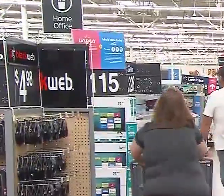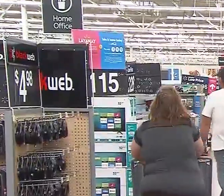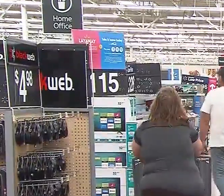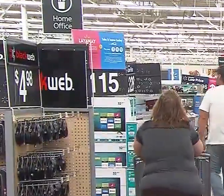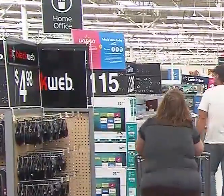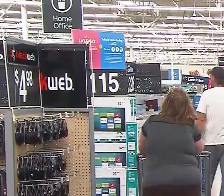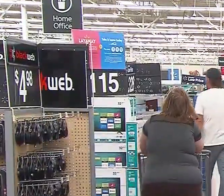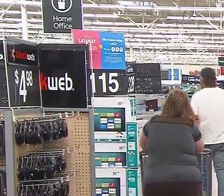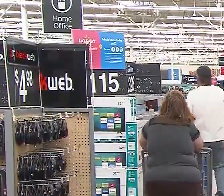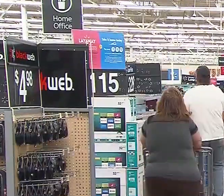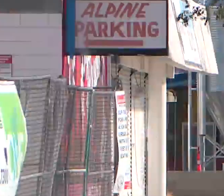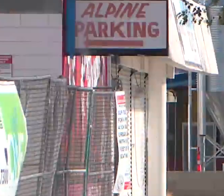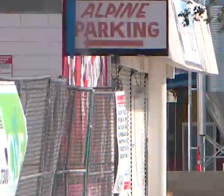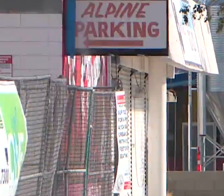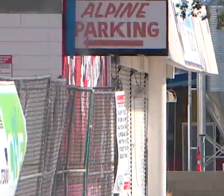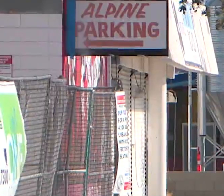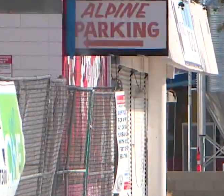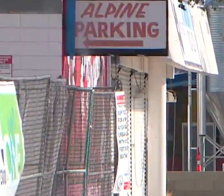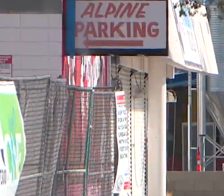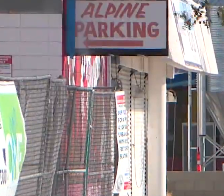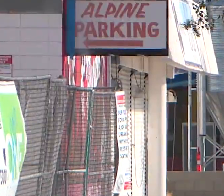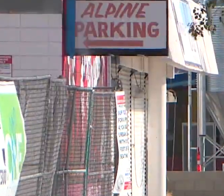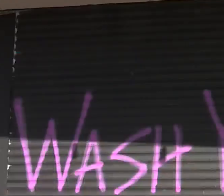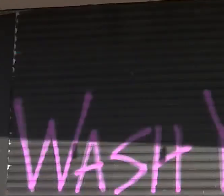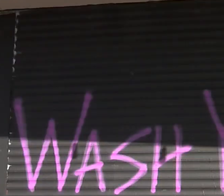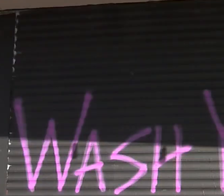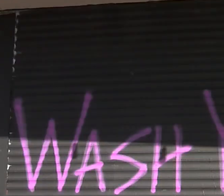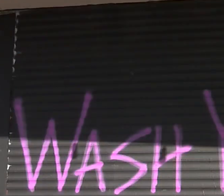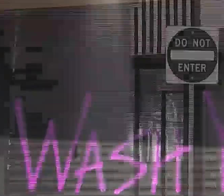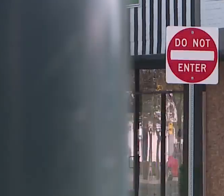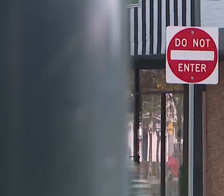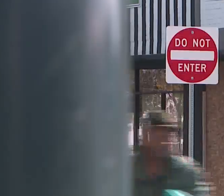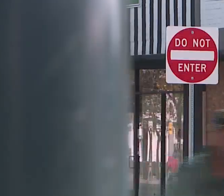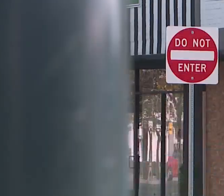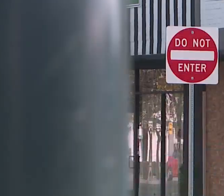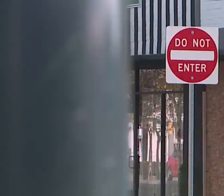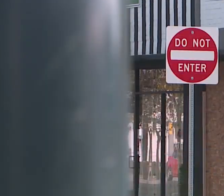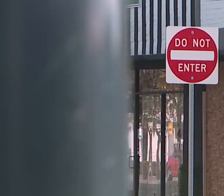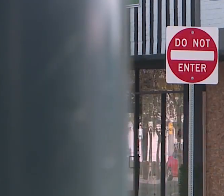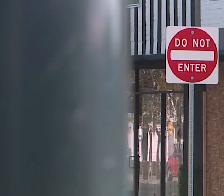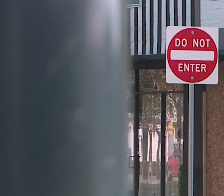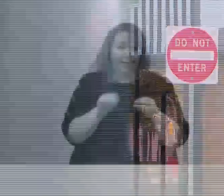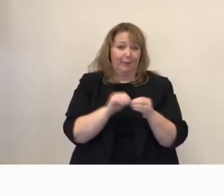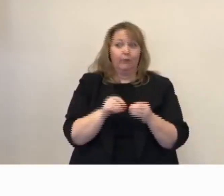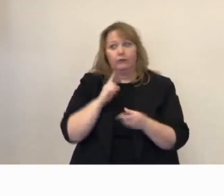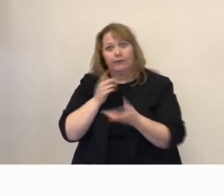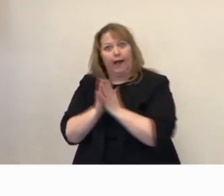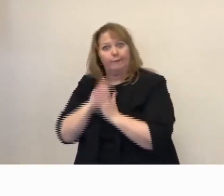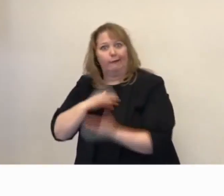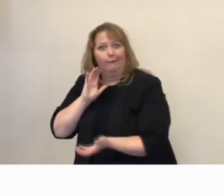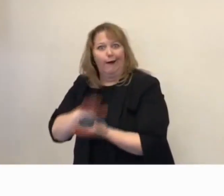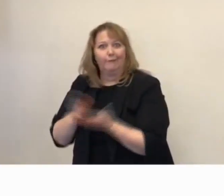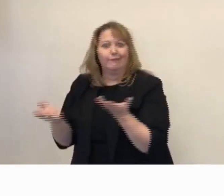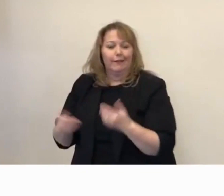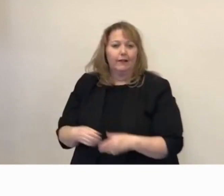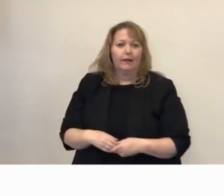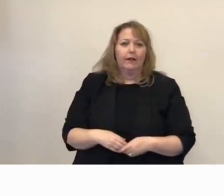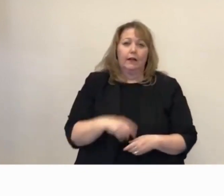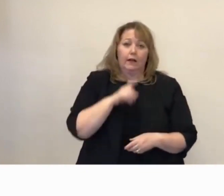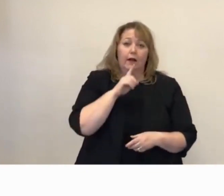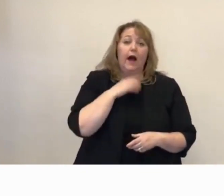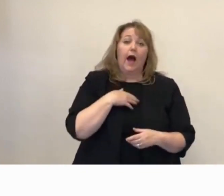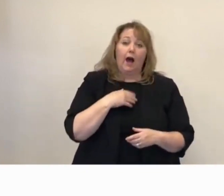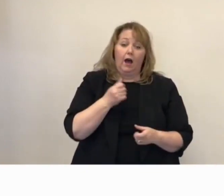isn't specifically set, he assured all Nevadans that we're on the right track. It's tough to stay home,